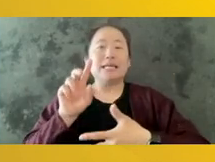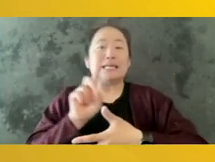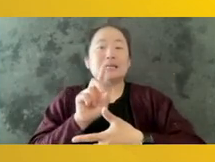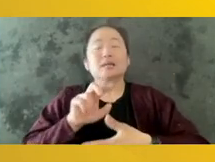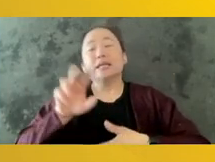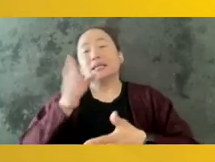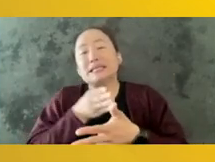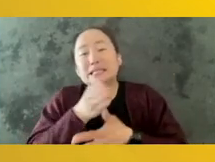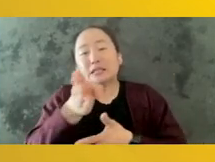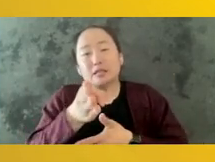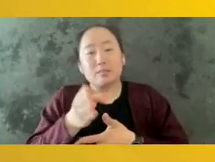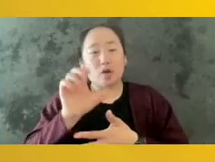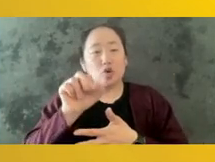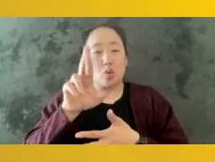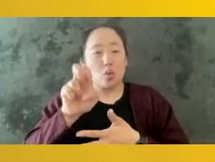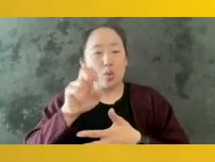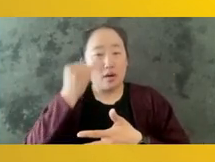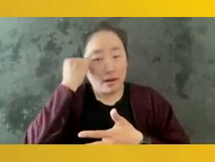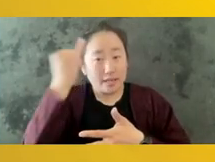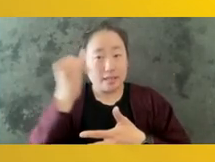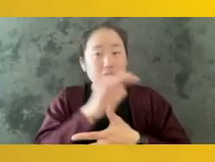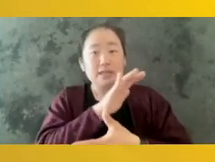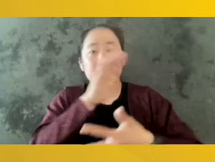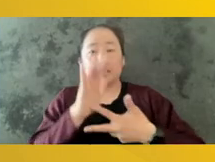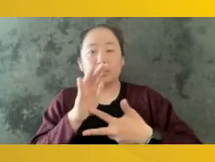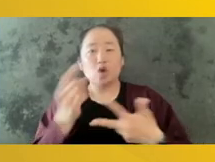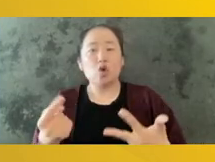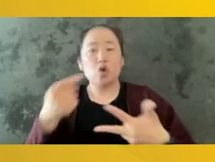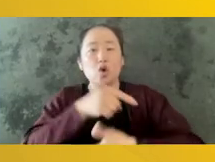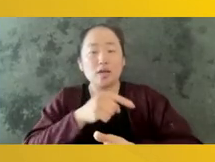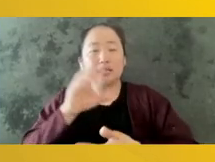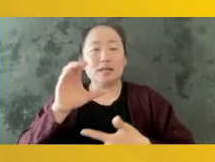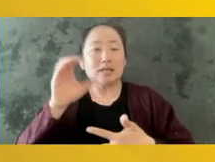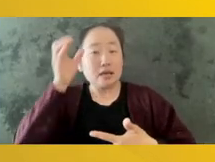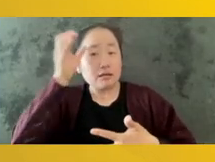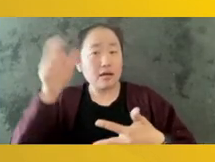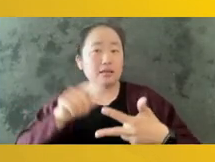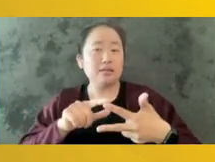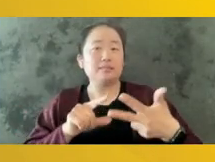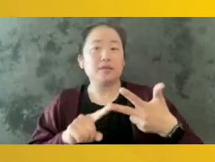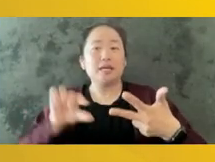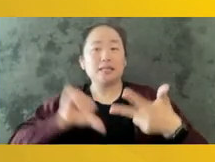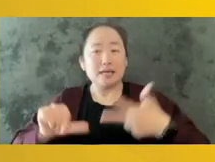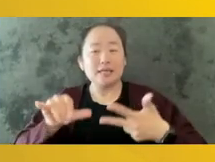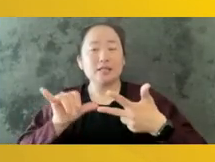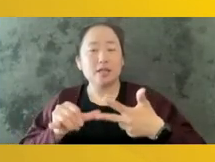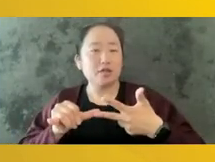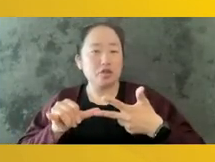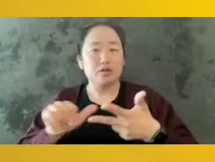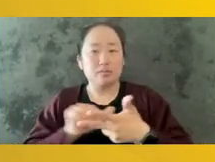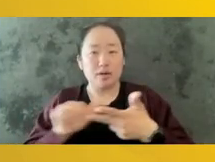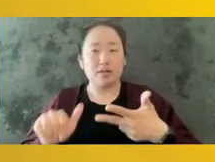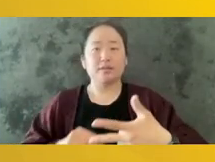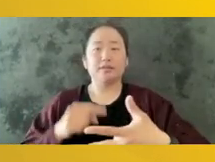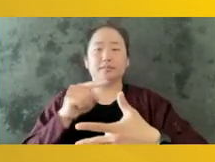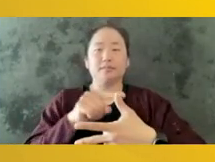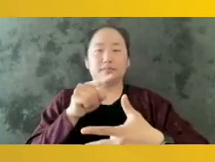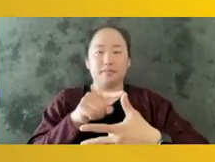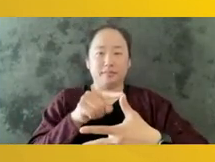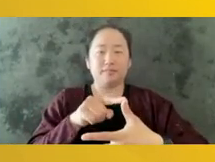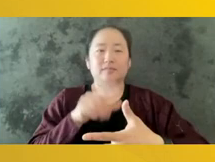practices. So disciplinary core ideas are the discipline-specific core science content. So for